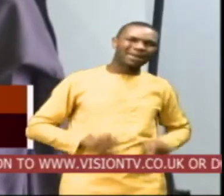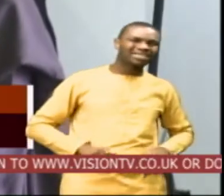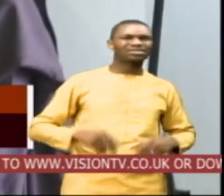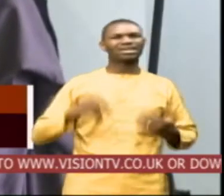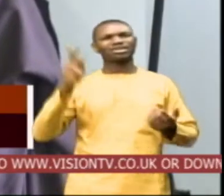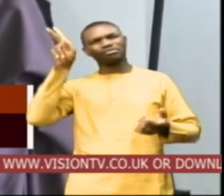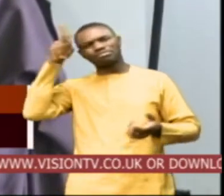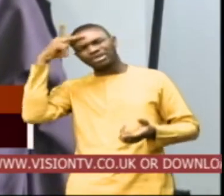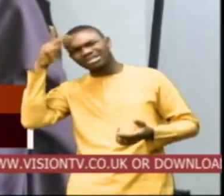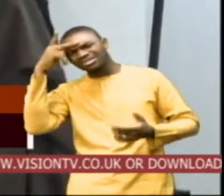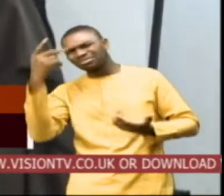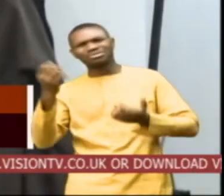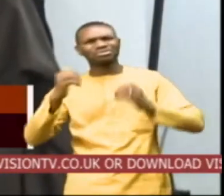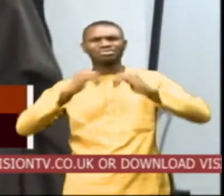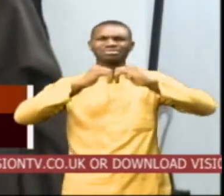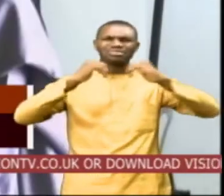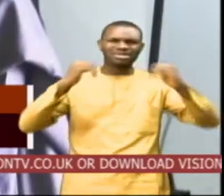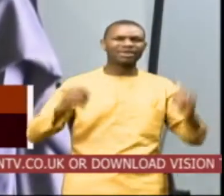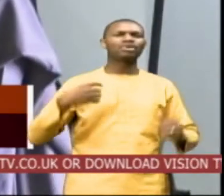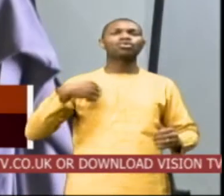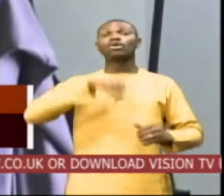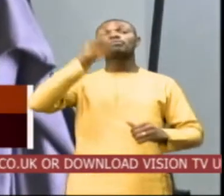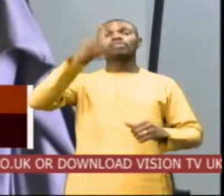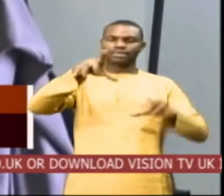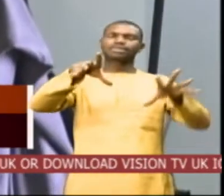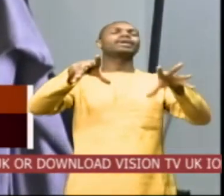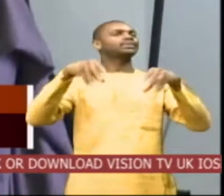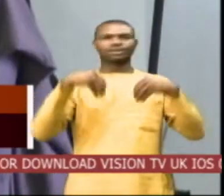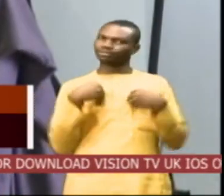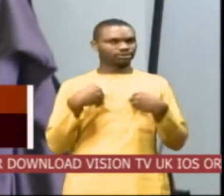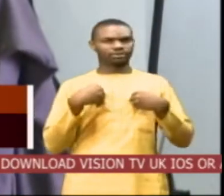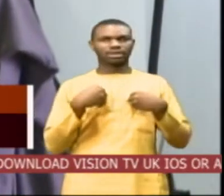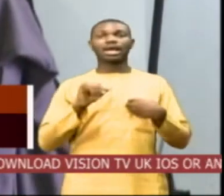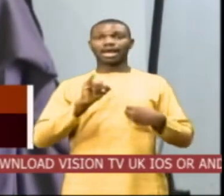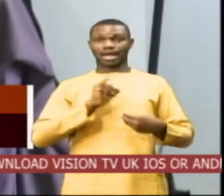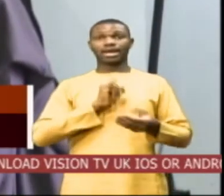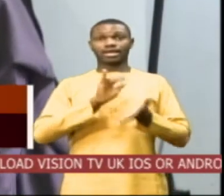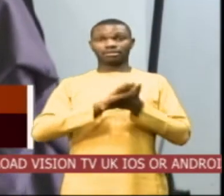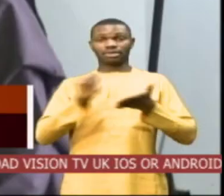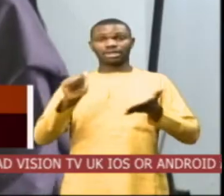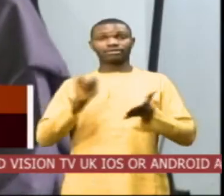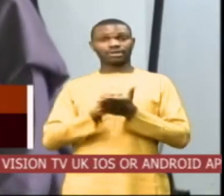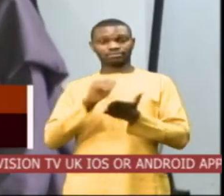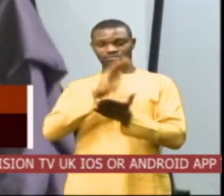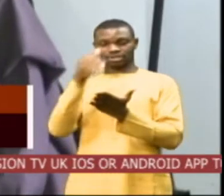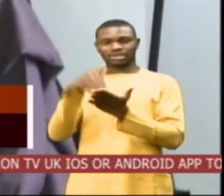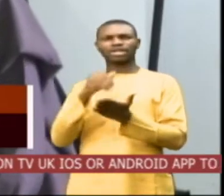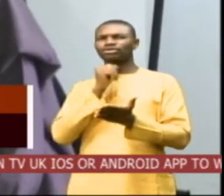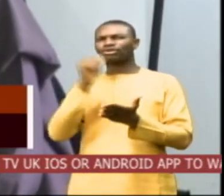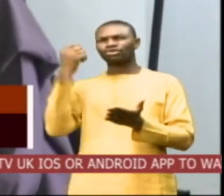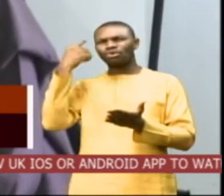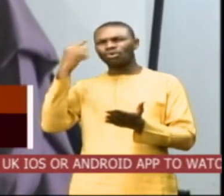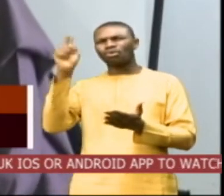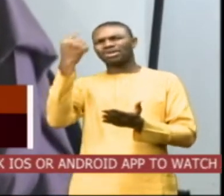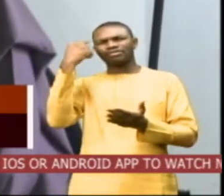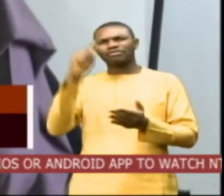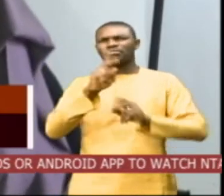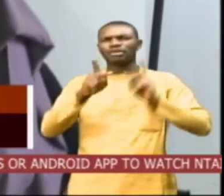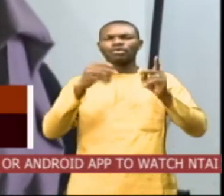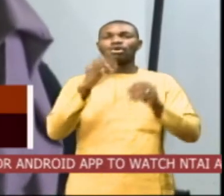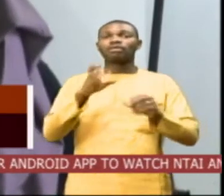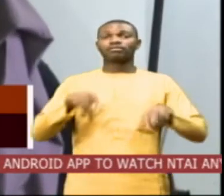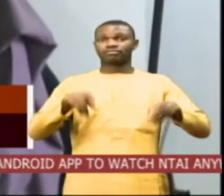for the African continent. The services of the new Government House Clinic will now be open to the public. In Port Harcourt,